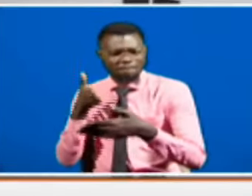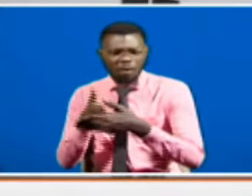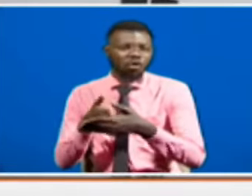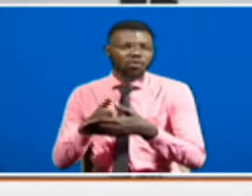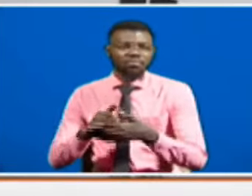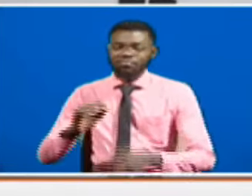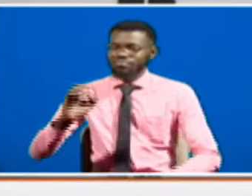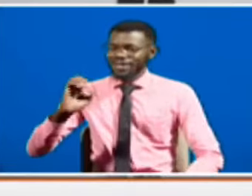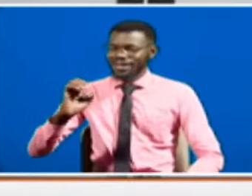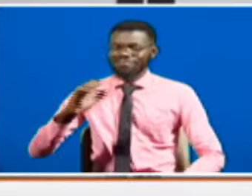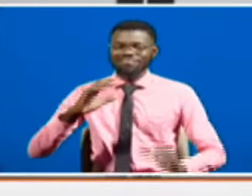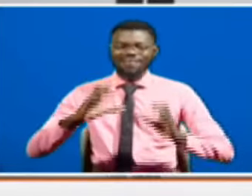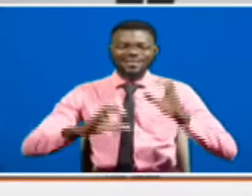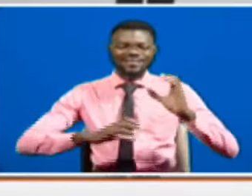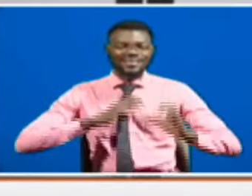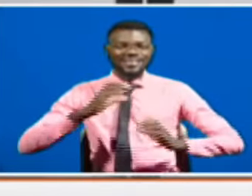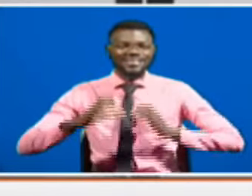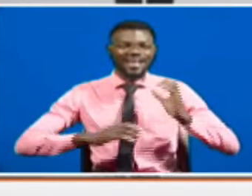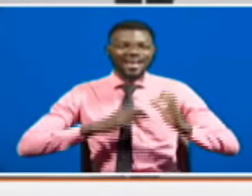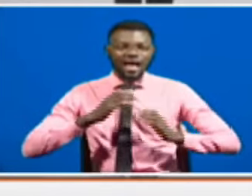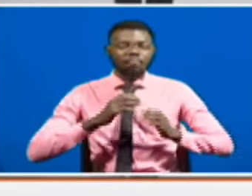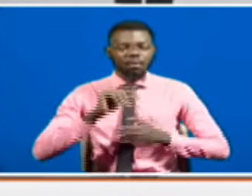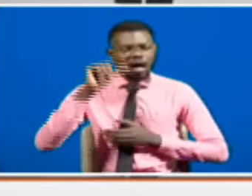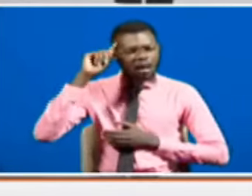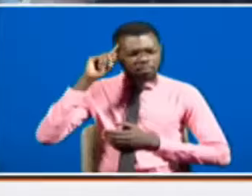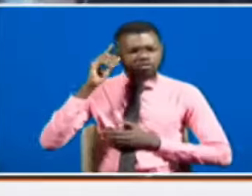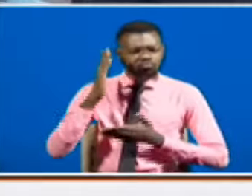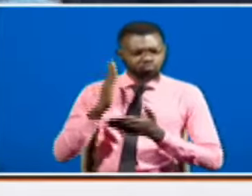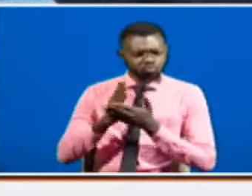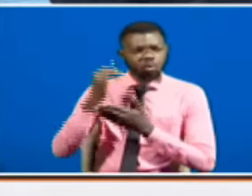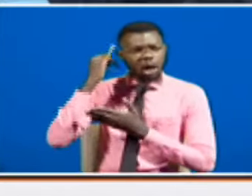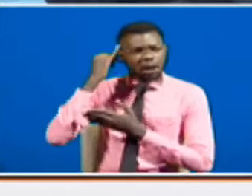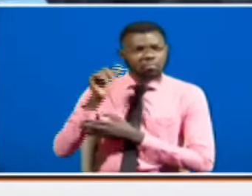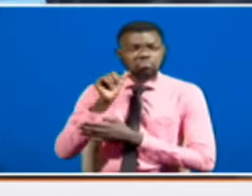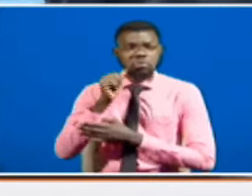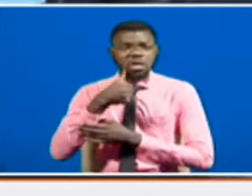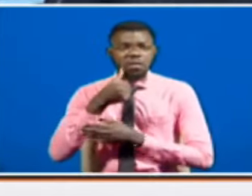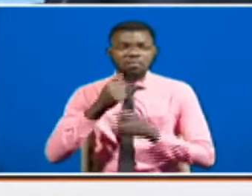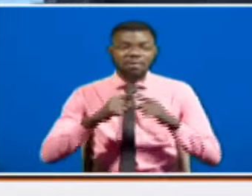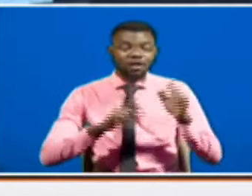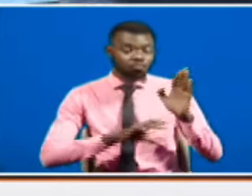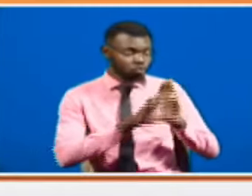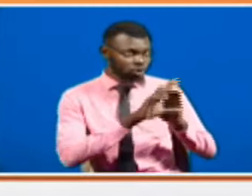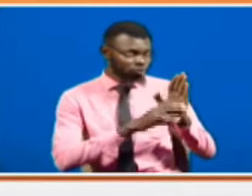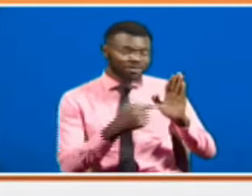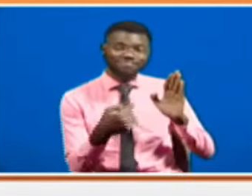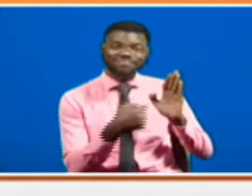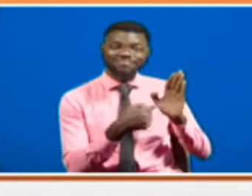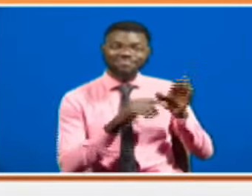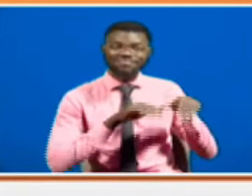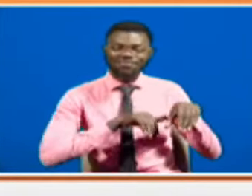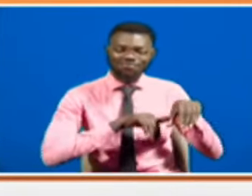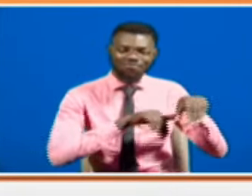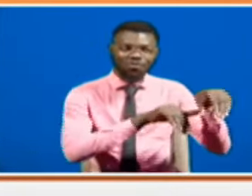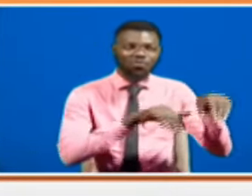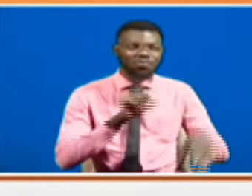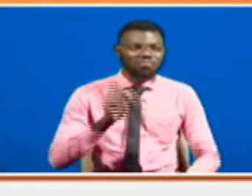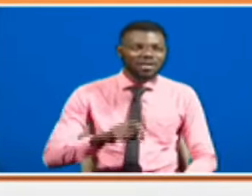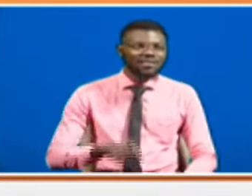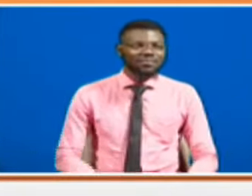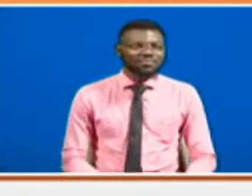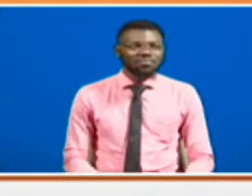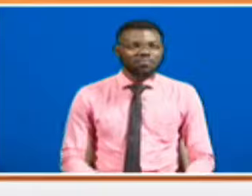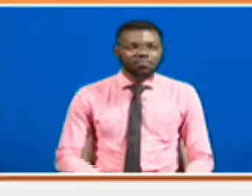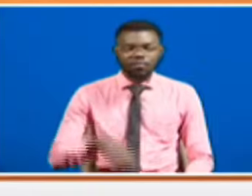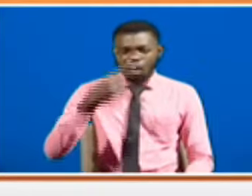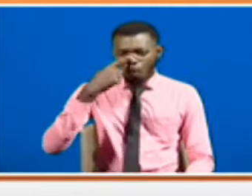platform, as much as the government means well for its citizens, the constitution must be followed. Any policy which you make,